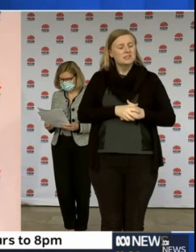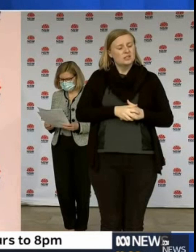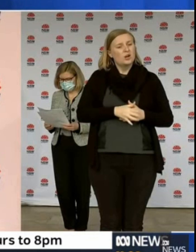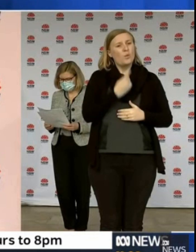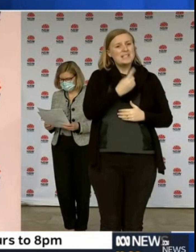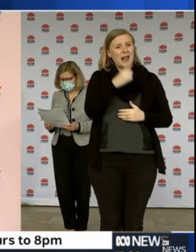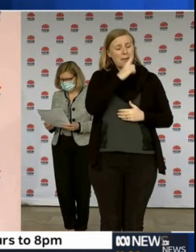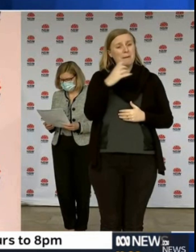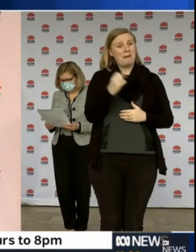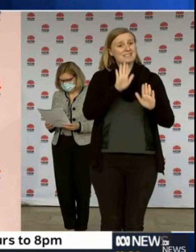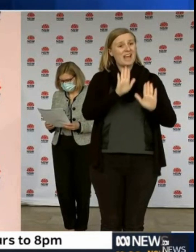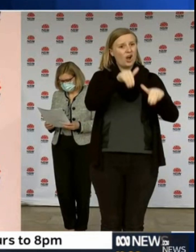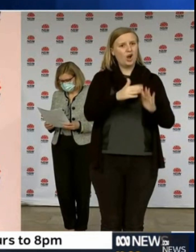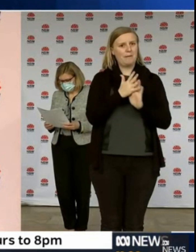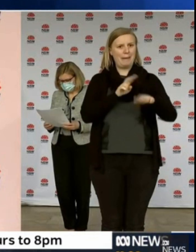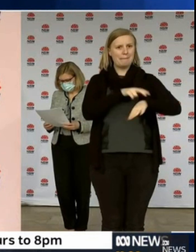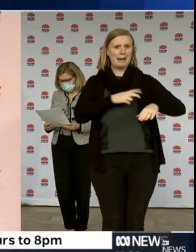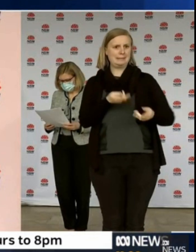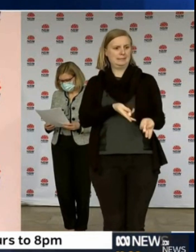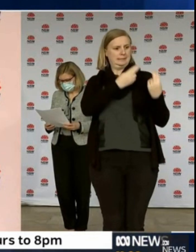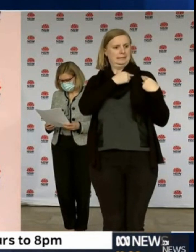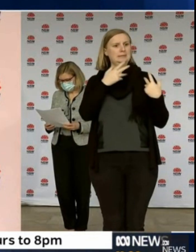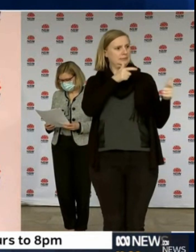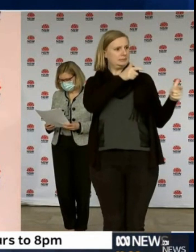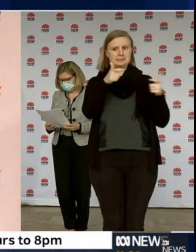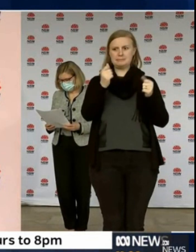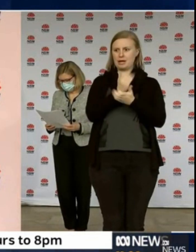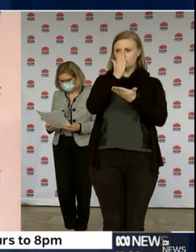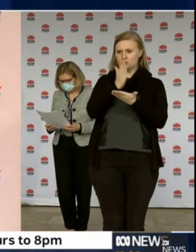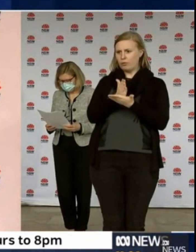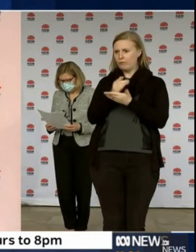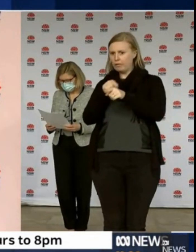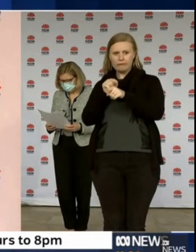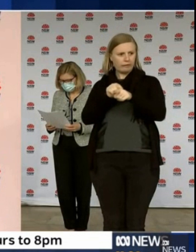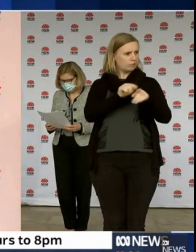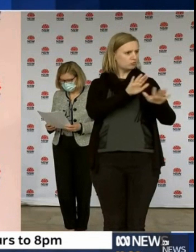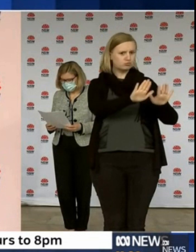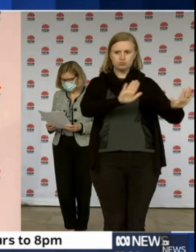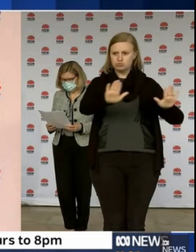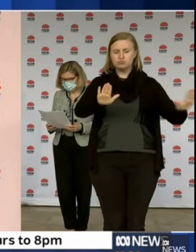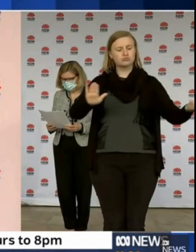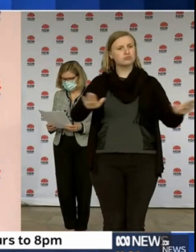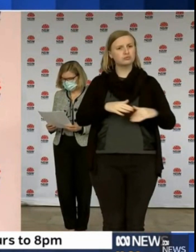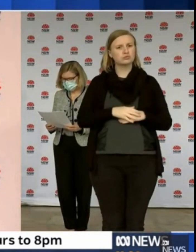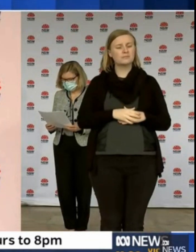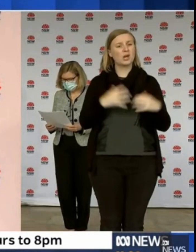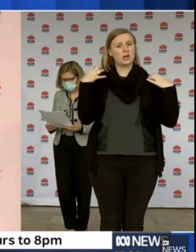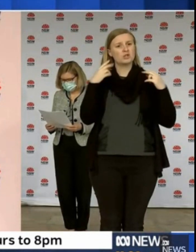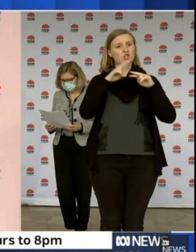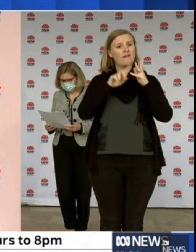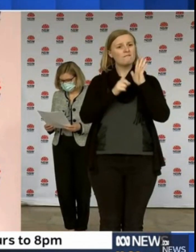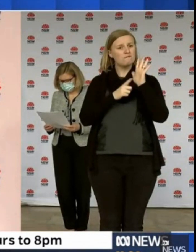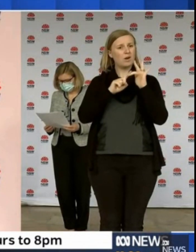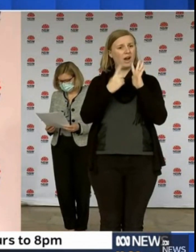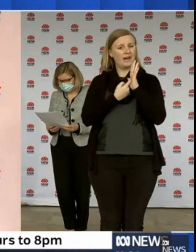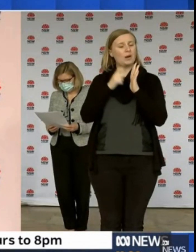have increased, and Commissioner Fuller, I've asked Commissioner Fuller to thank each and every member of the police force during this time, and Commissioner Fuller will be